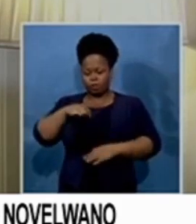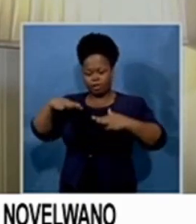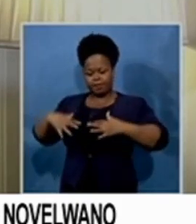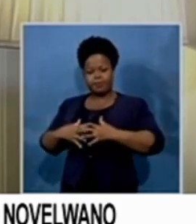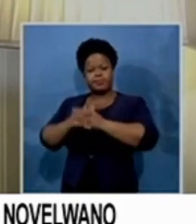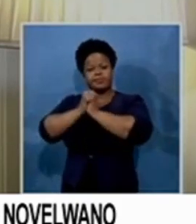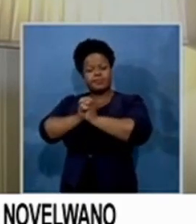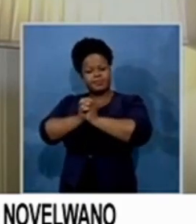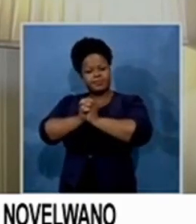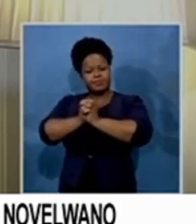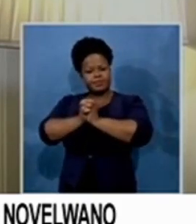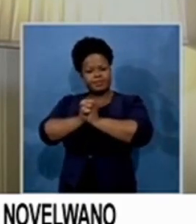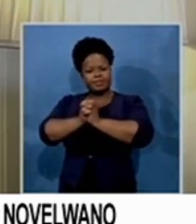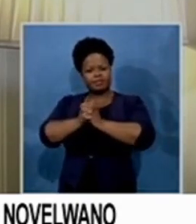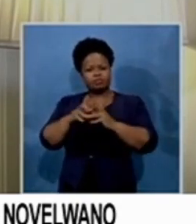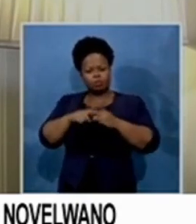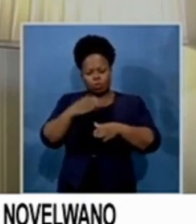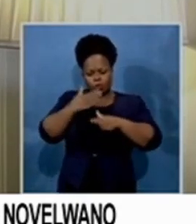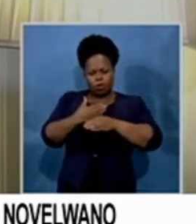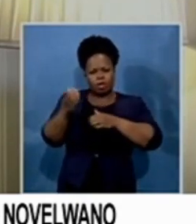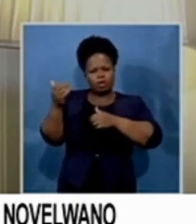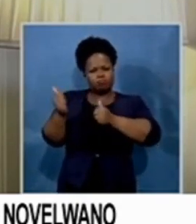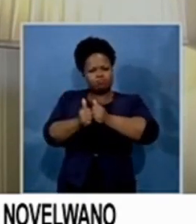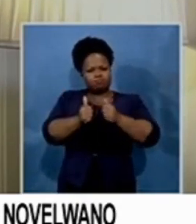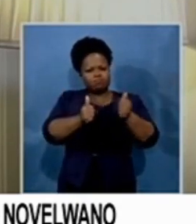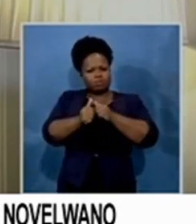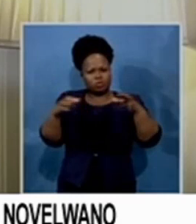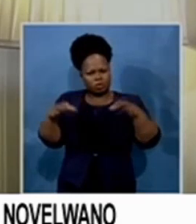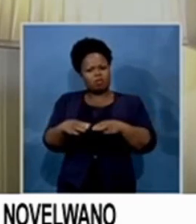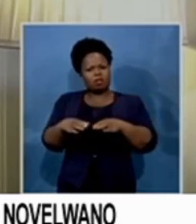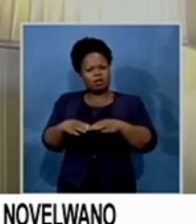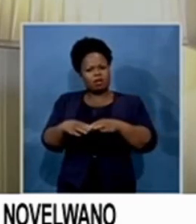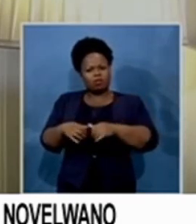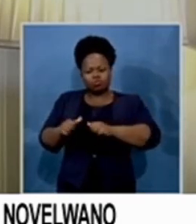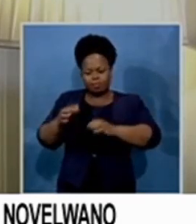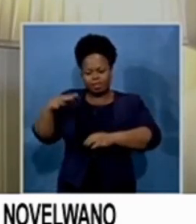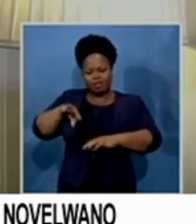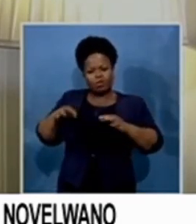united and when we work together for the good of all.